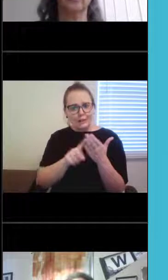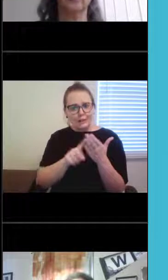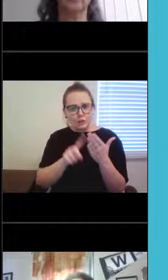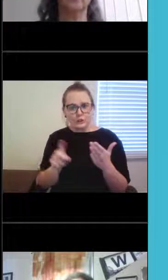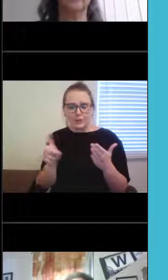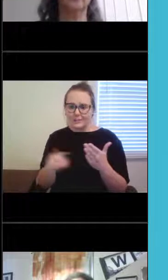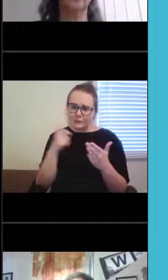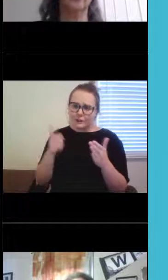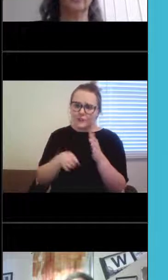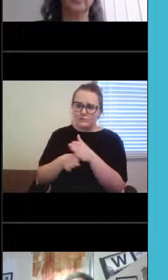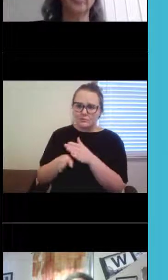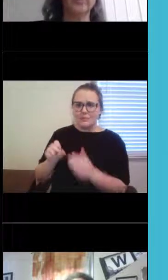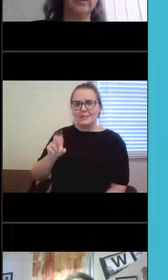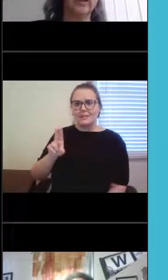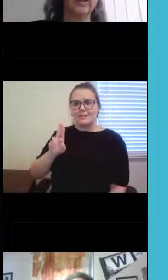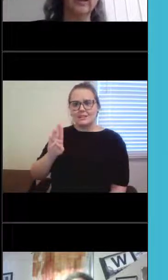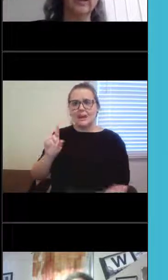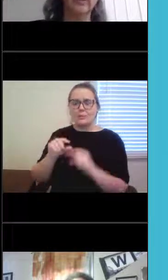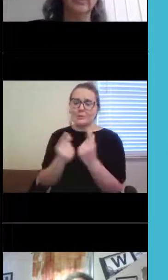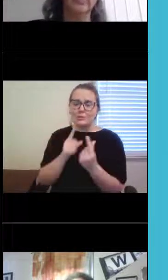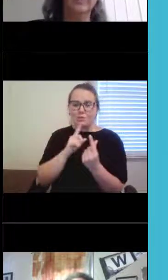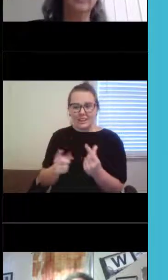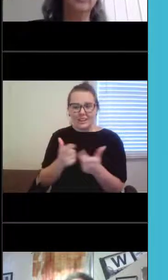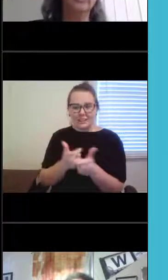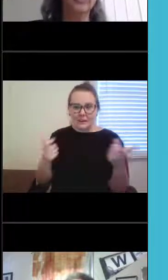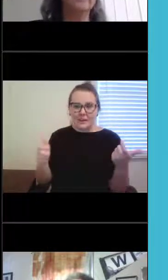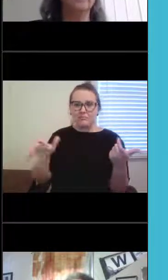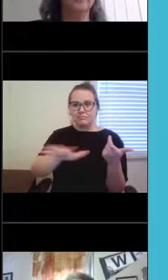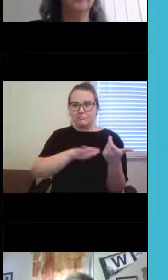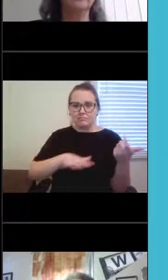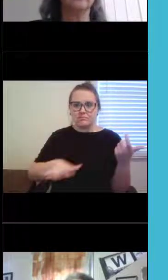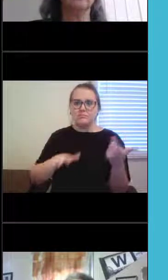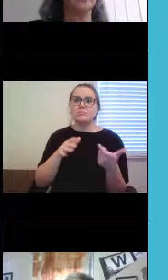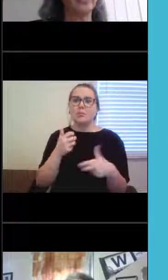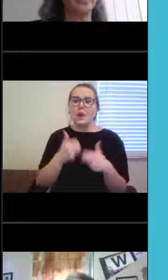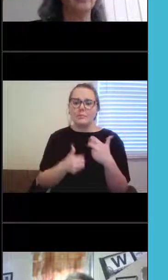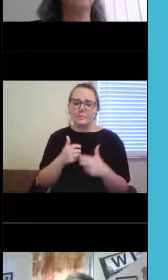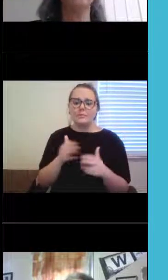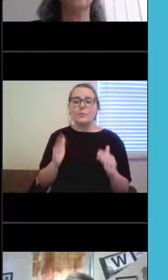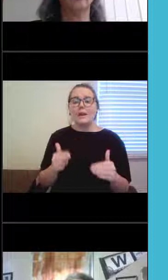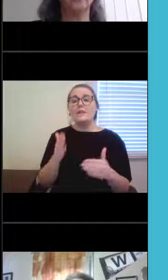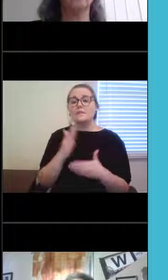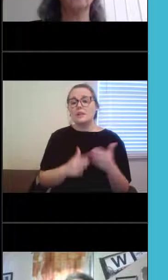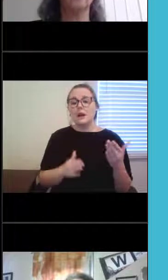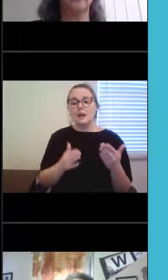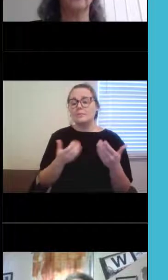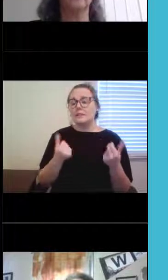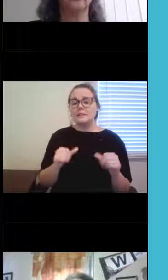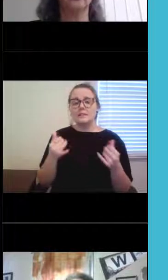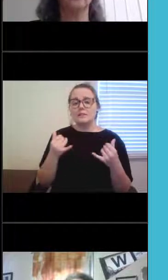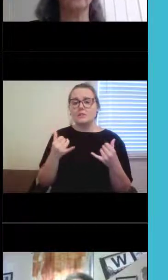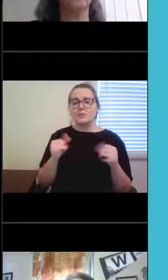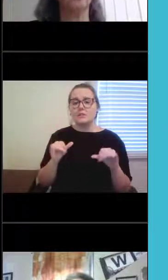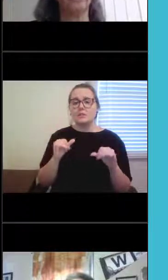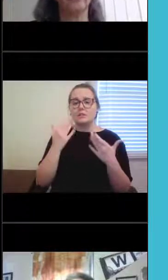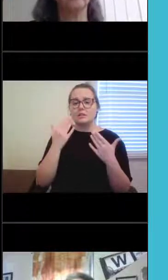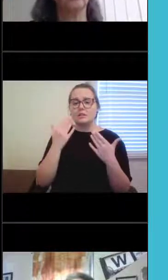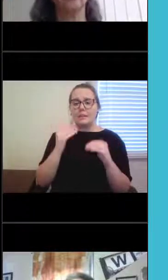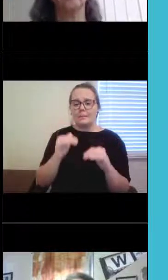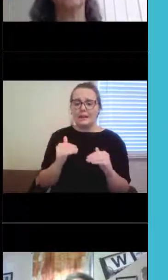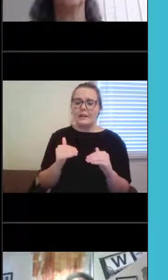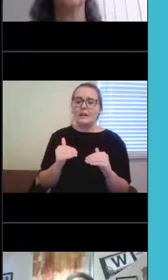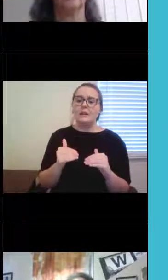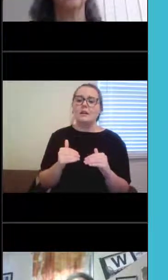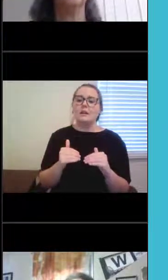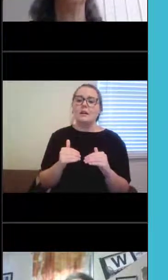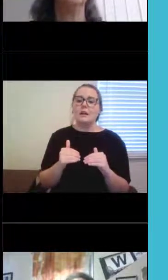because this is a pretty widespread problem in society. And we do have some, but it's still limited, growing a small body of research on social media